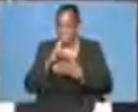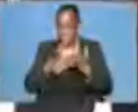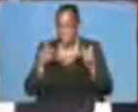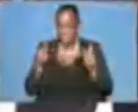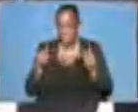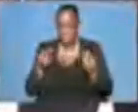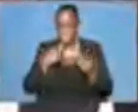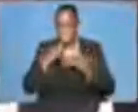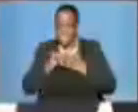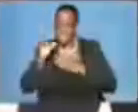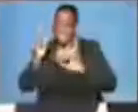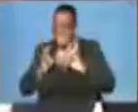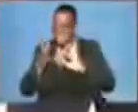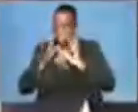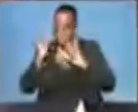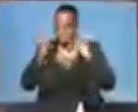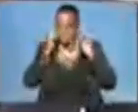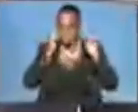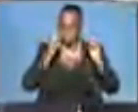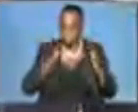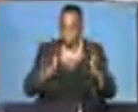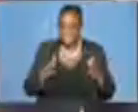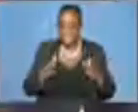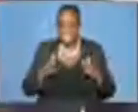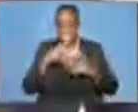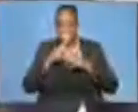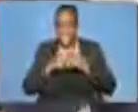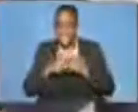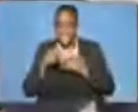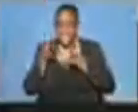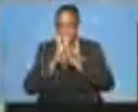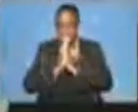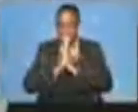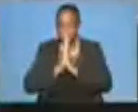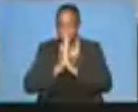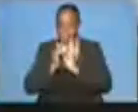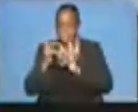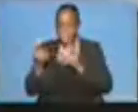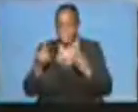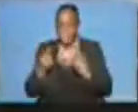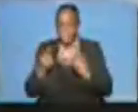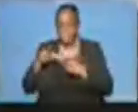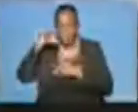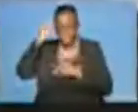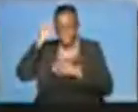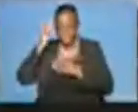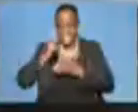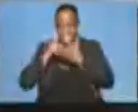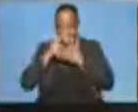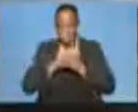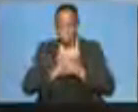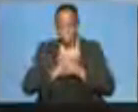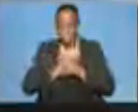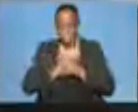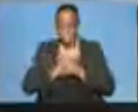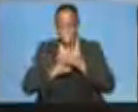with tourists is pivotal to their business, and they are calling on the powers that be to intervene. The police department is putting